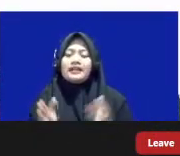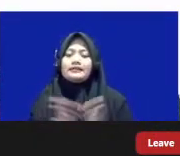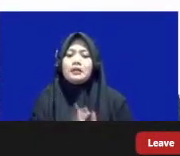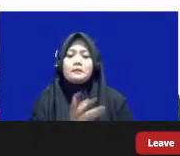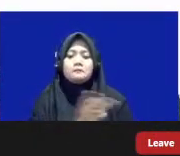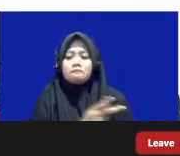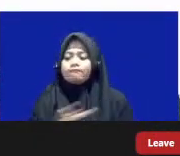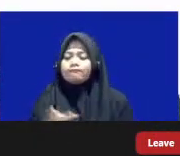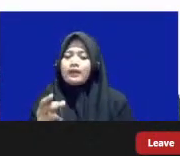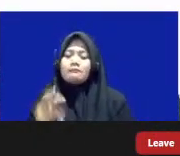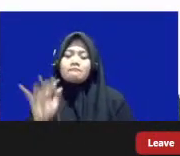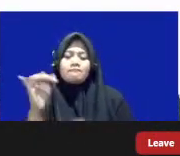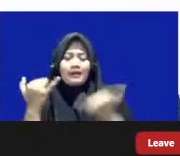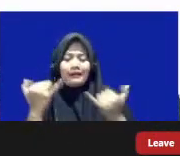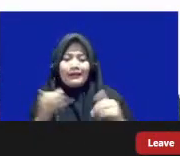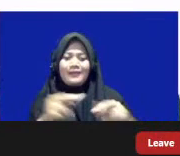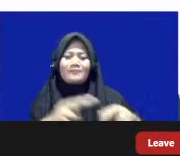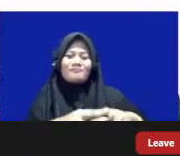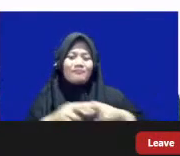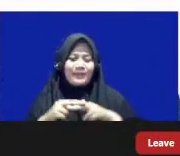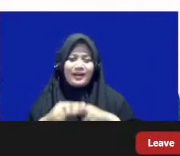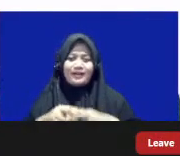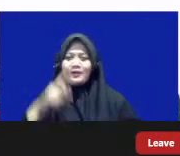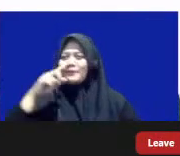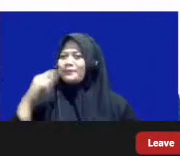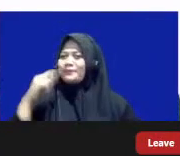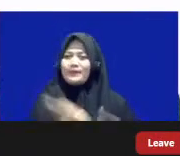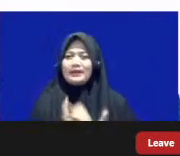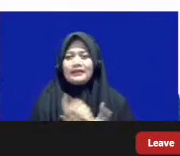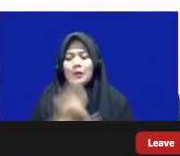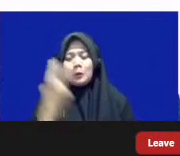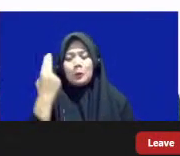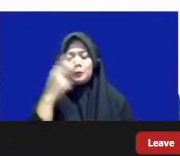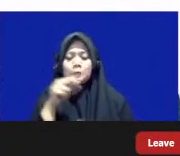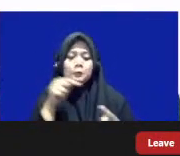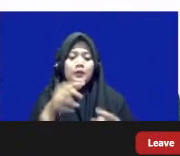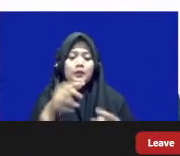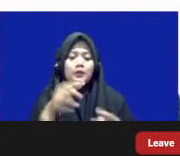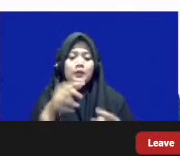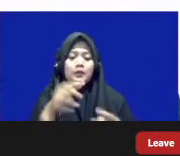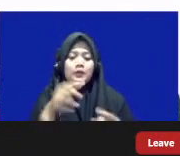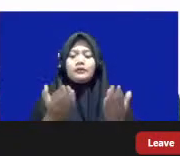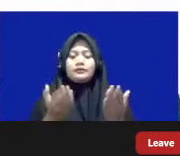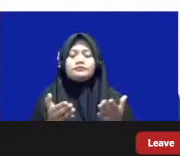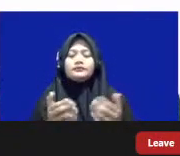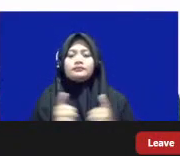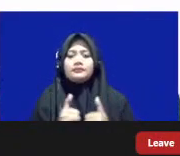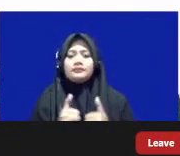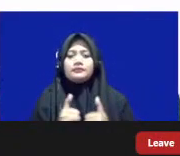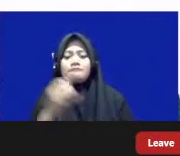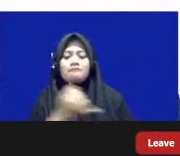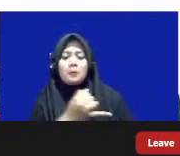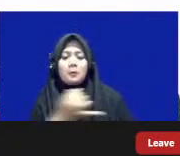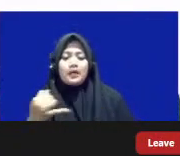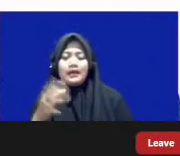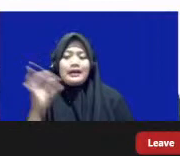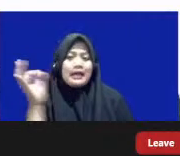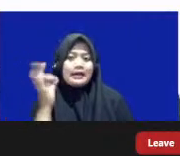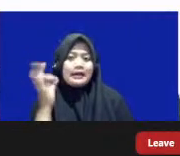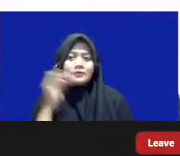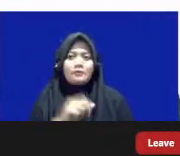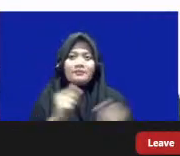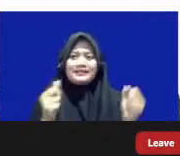in disaster preparedness, disaster risk reduction, early warning dissemination, and also